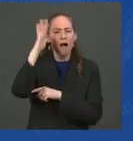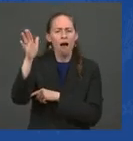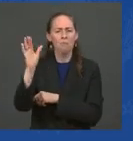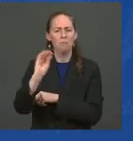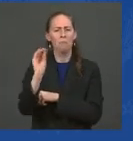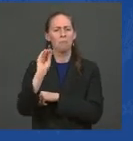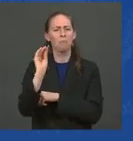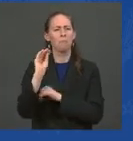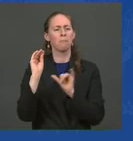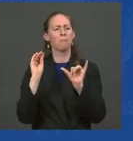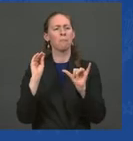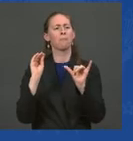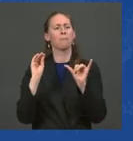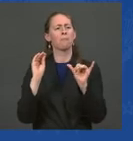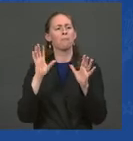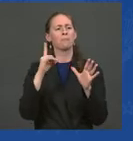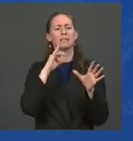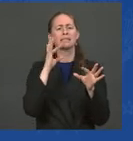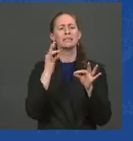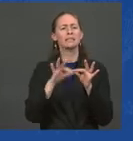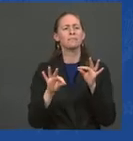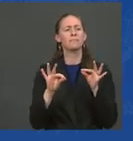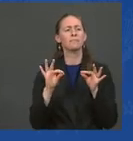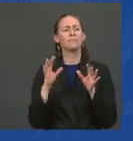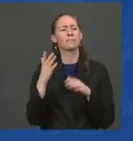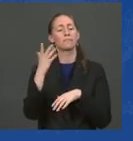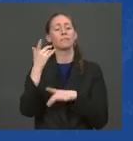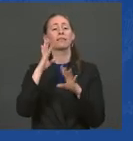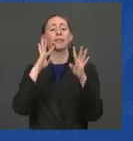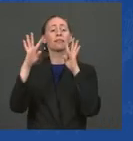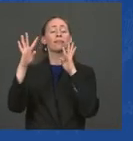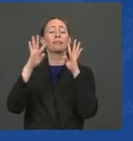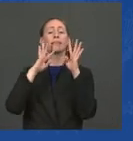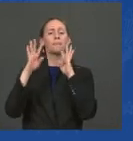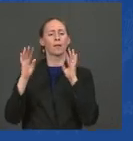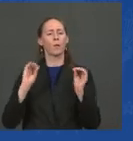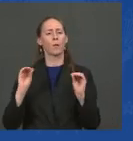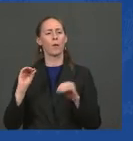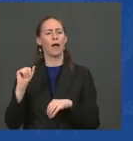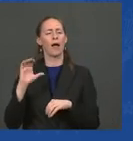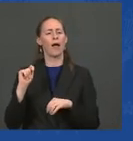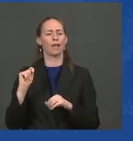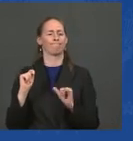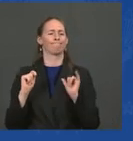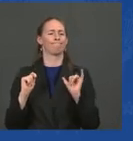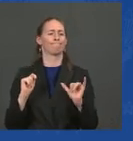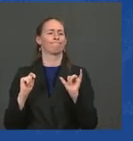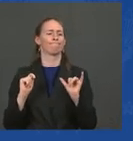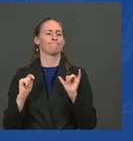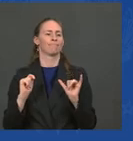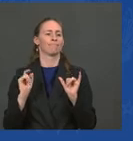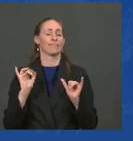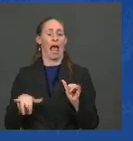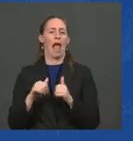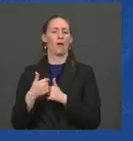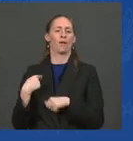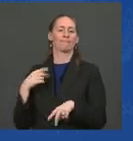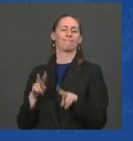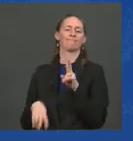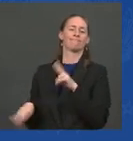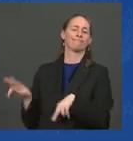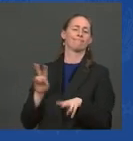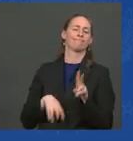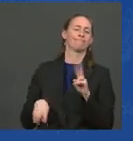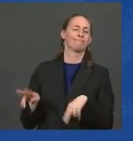do the just simply decent things for ordinary people. That's the real measure. I've never